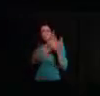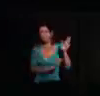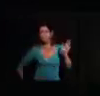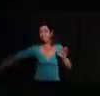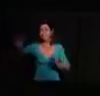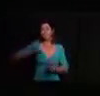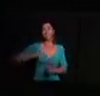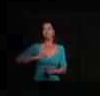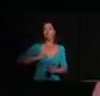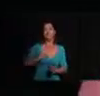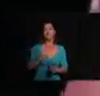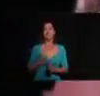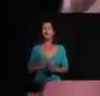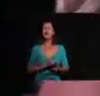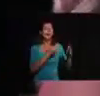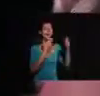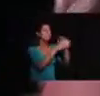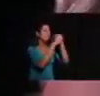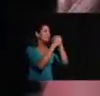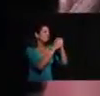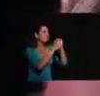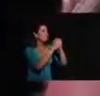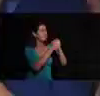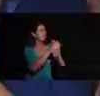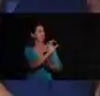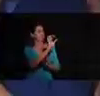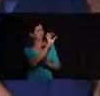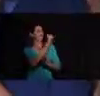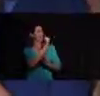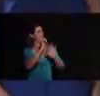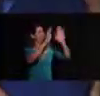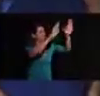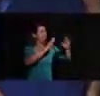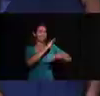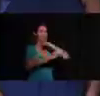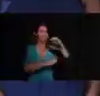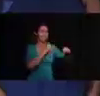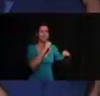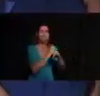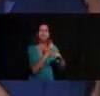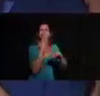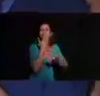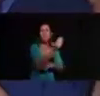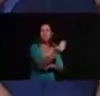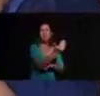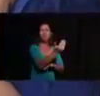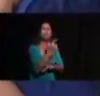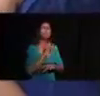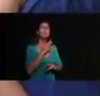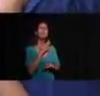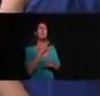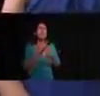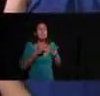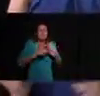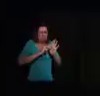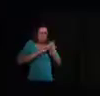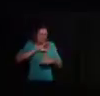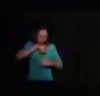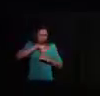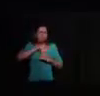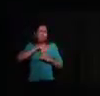country. I want to congratulate you on 10 very successful years. And I wonder, what does this night mean to you?